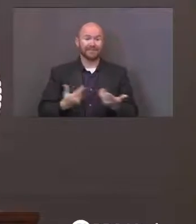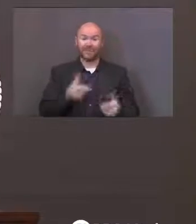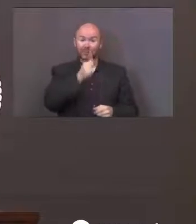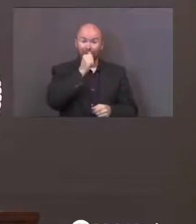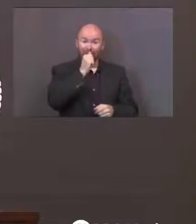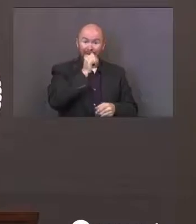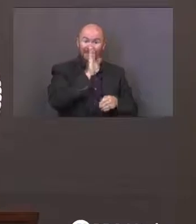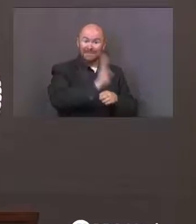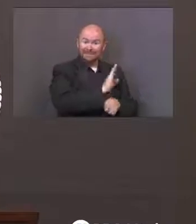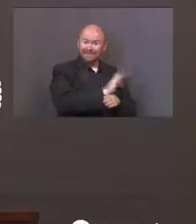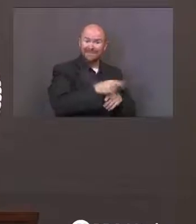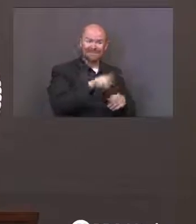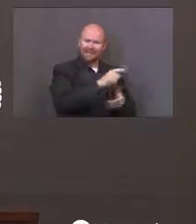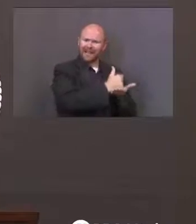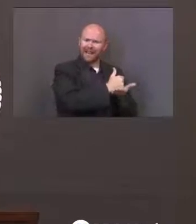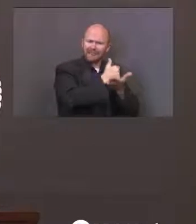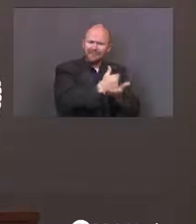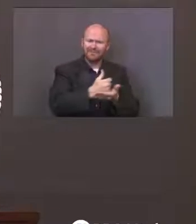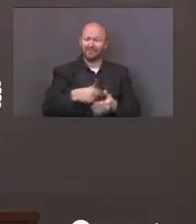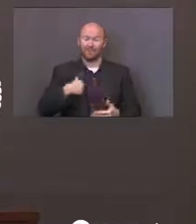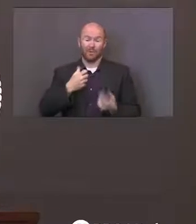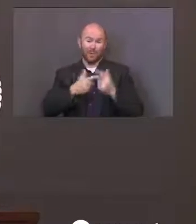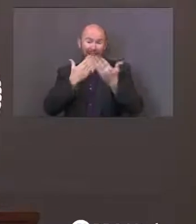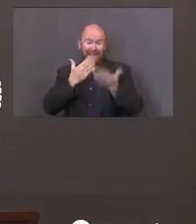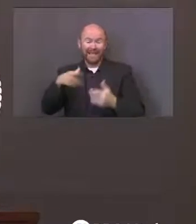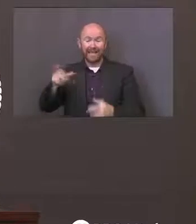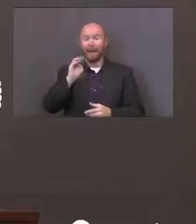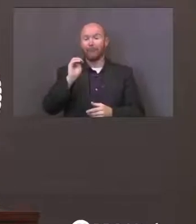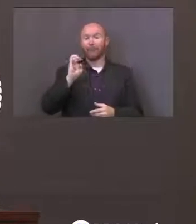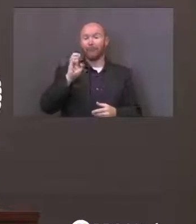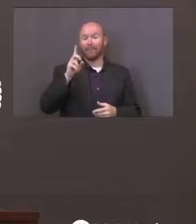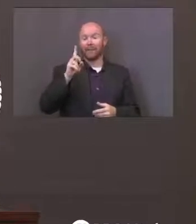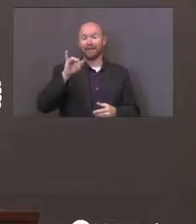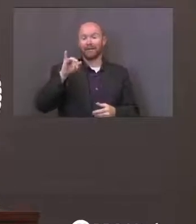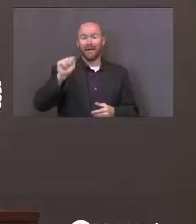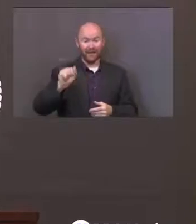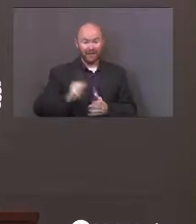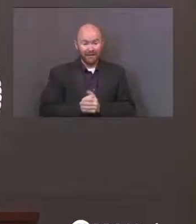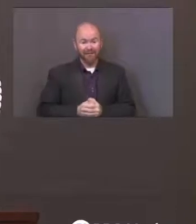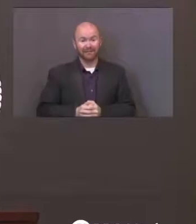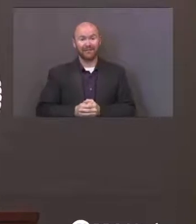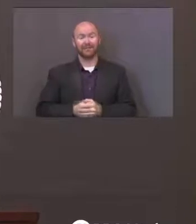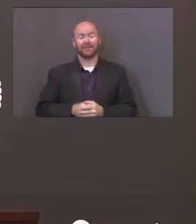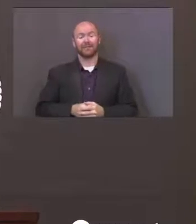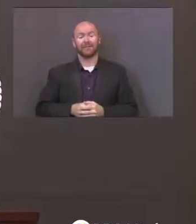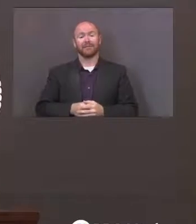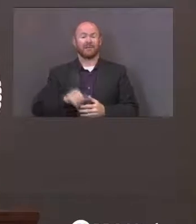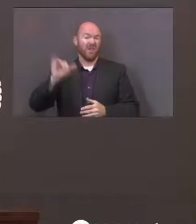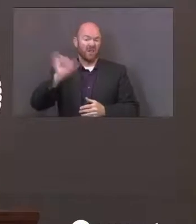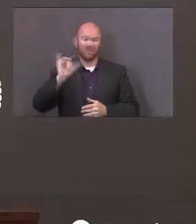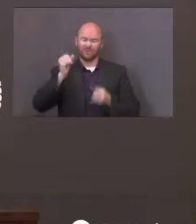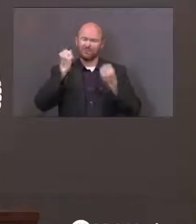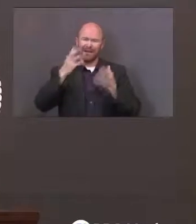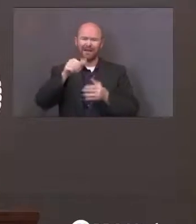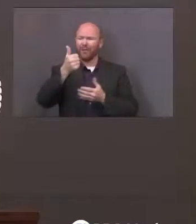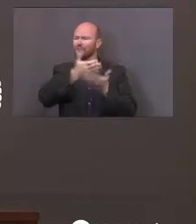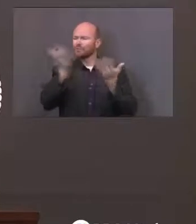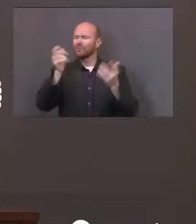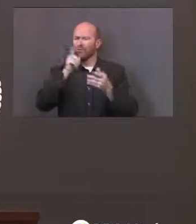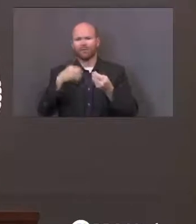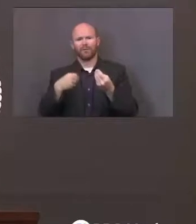framework. Those that you see here in the media, those that you see here at the media event, as well as many others that have provided